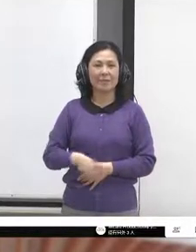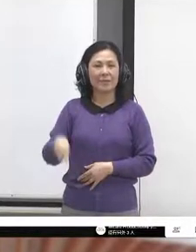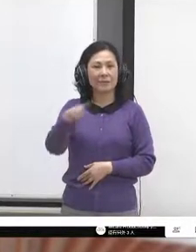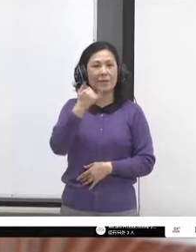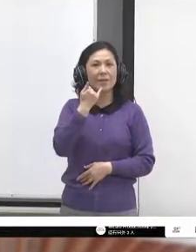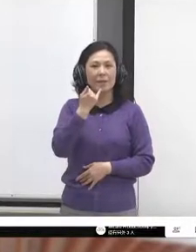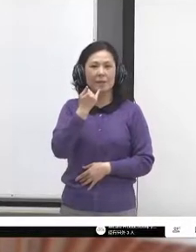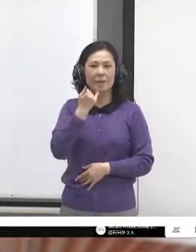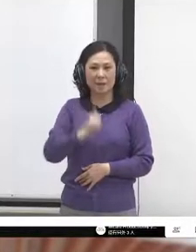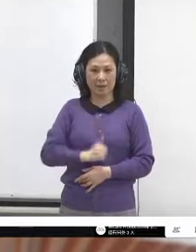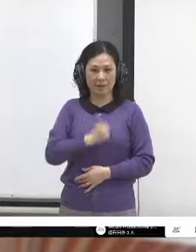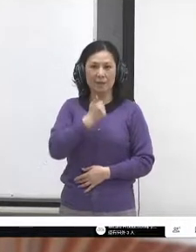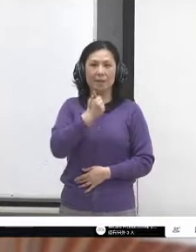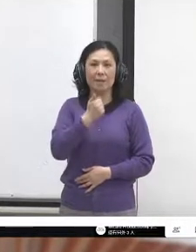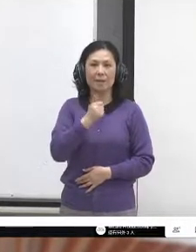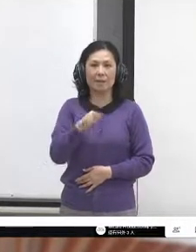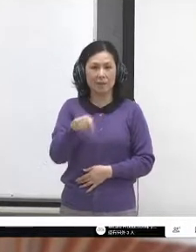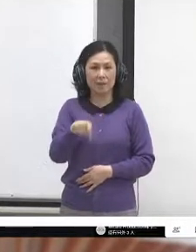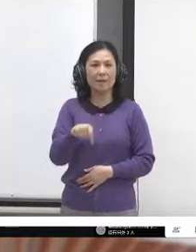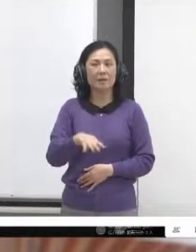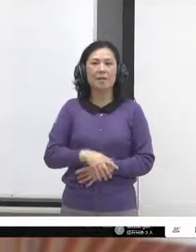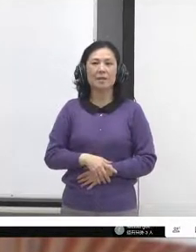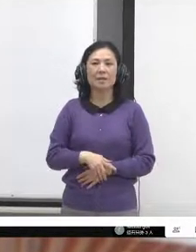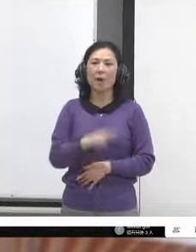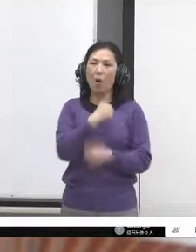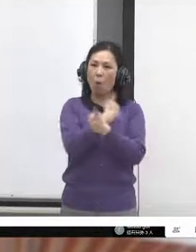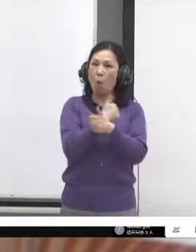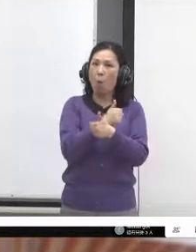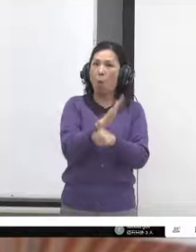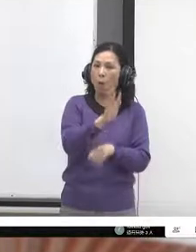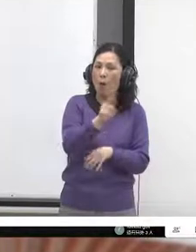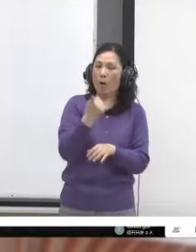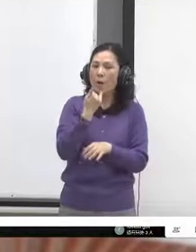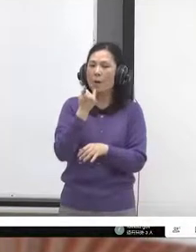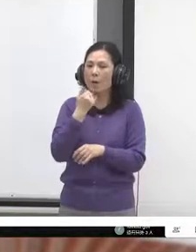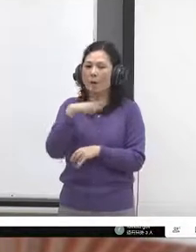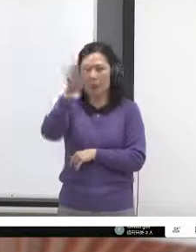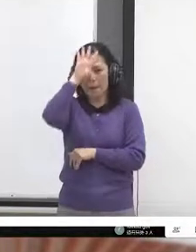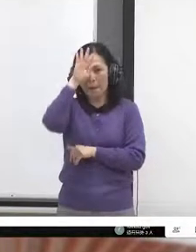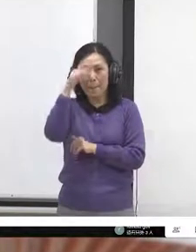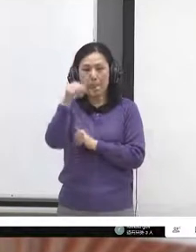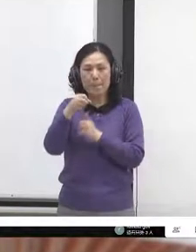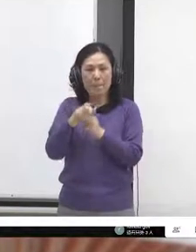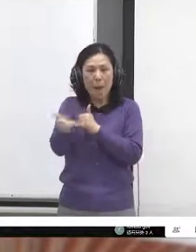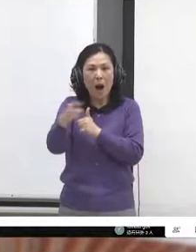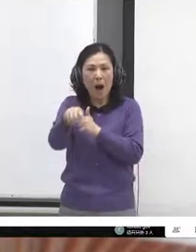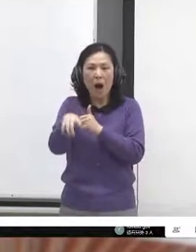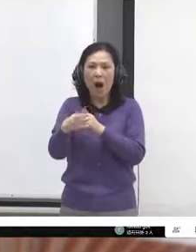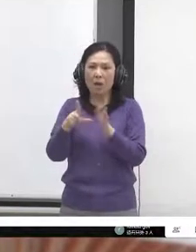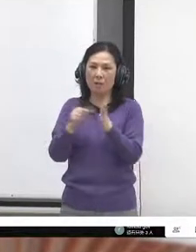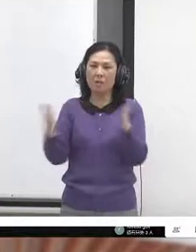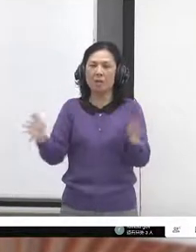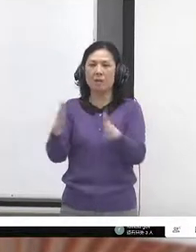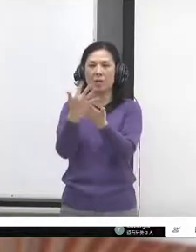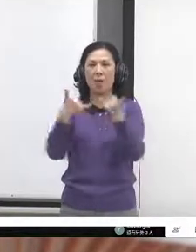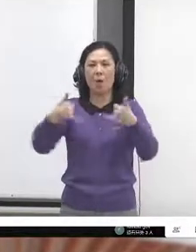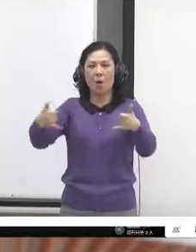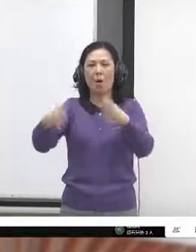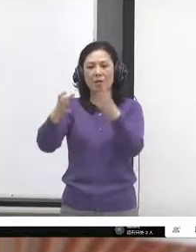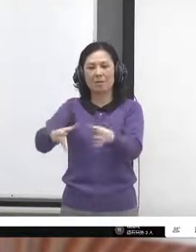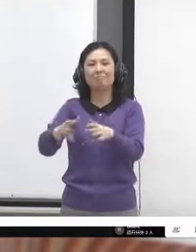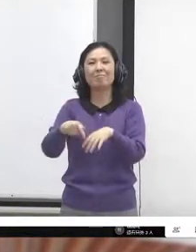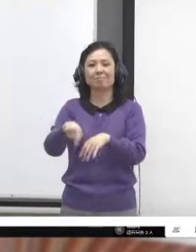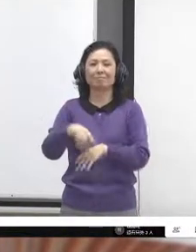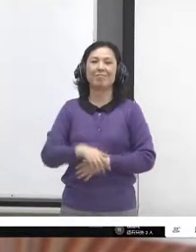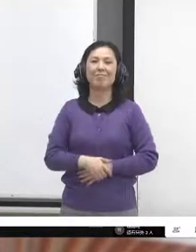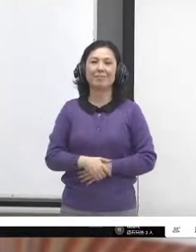during the COVID-19 situation. And so we don't have time. So just we want